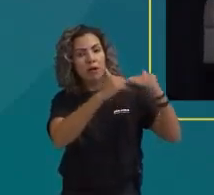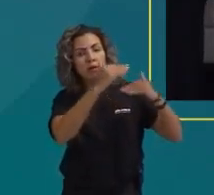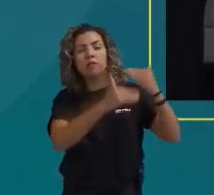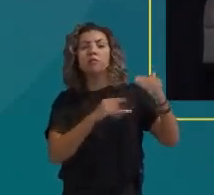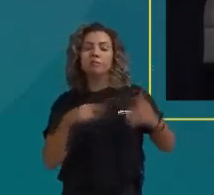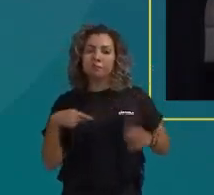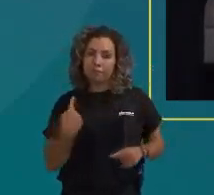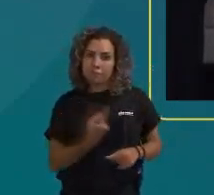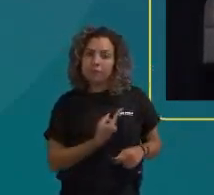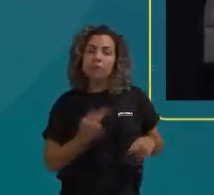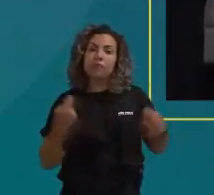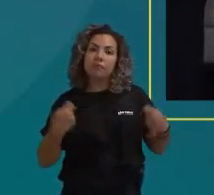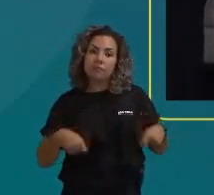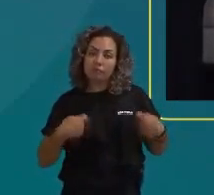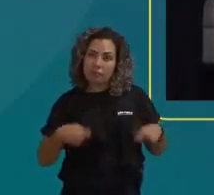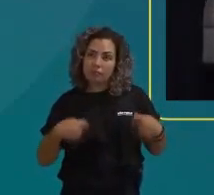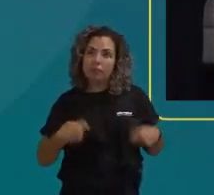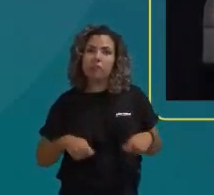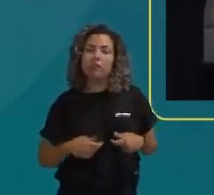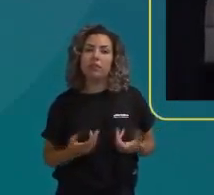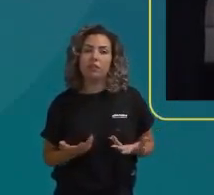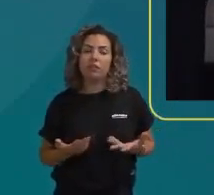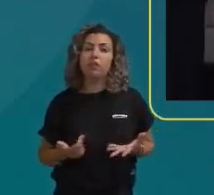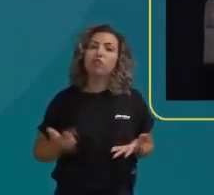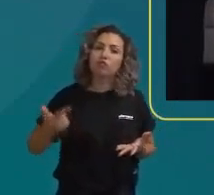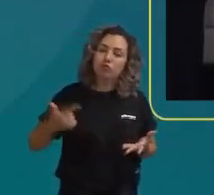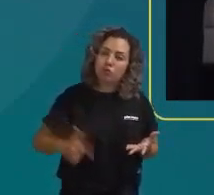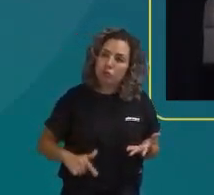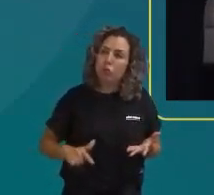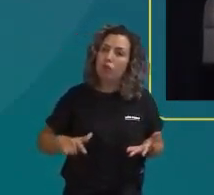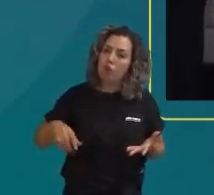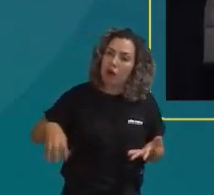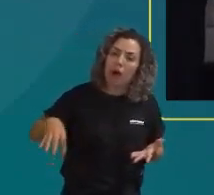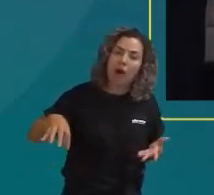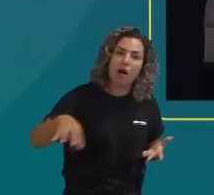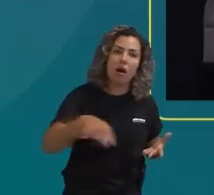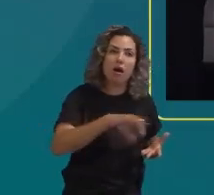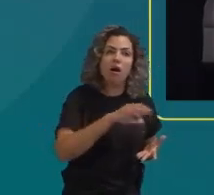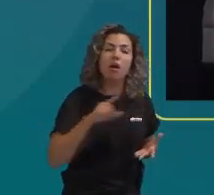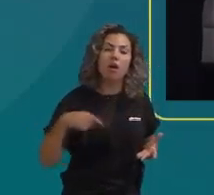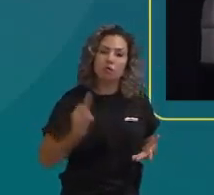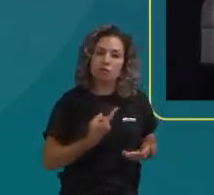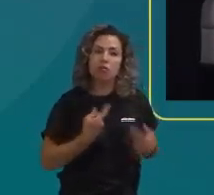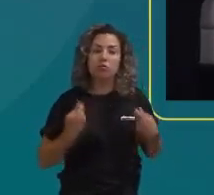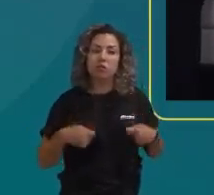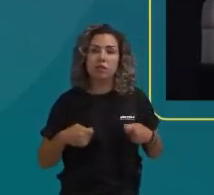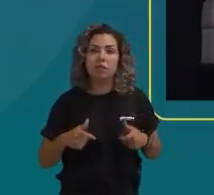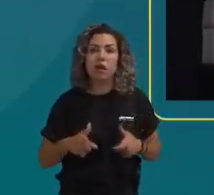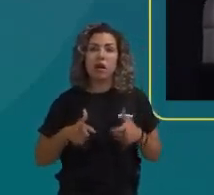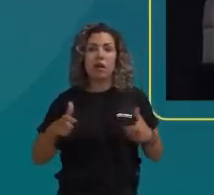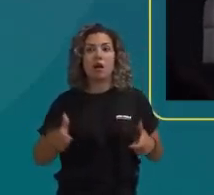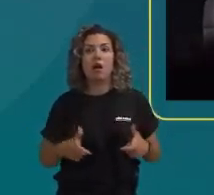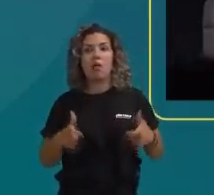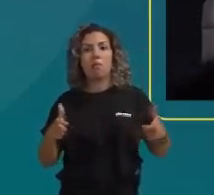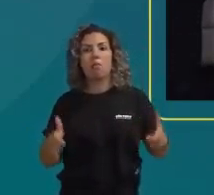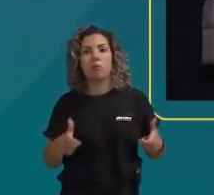been engrossing on the canal sites, you have been